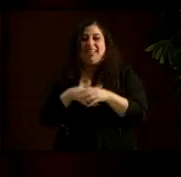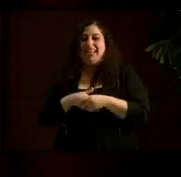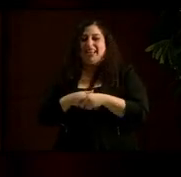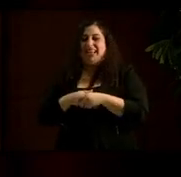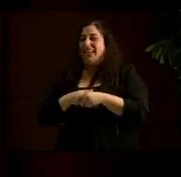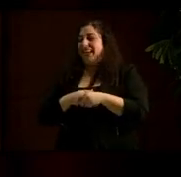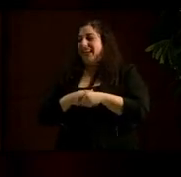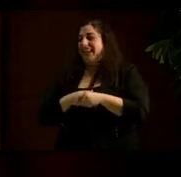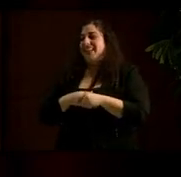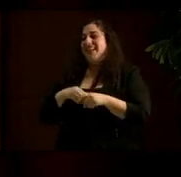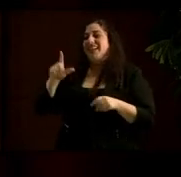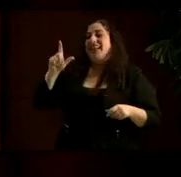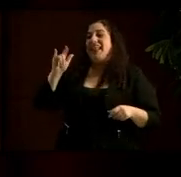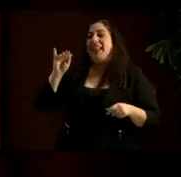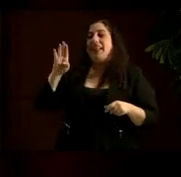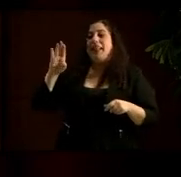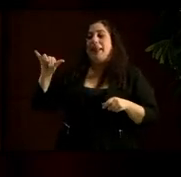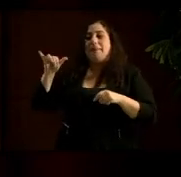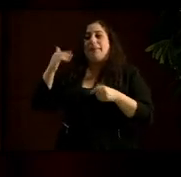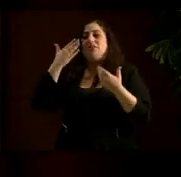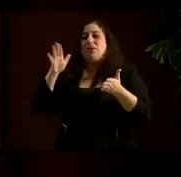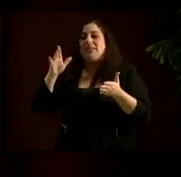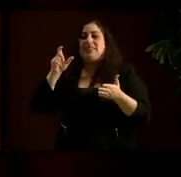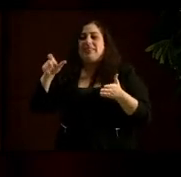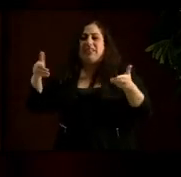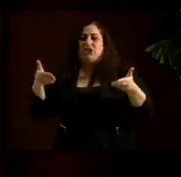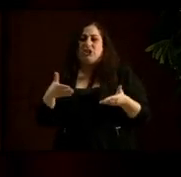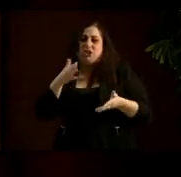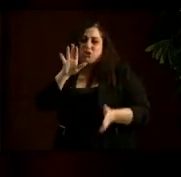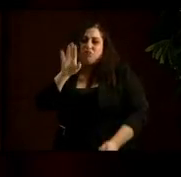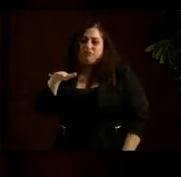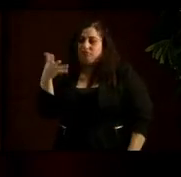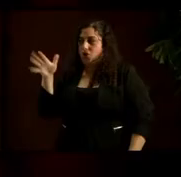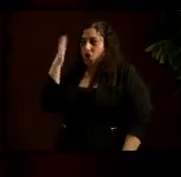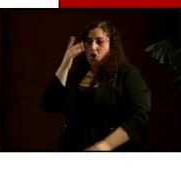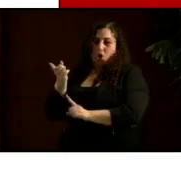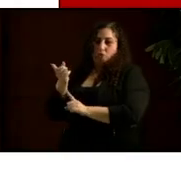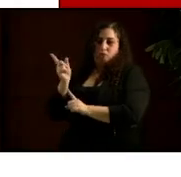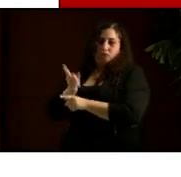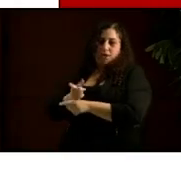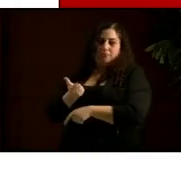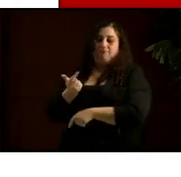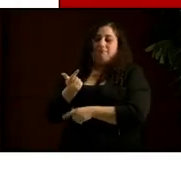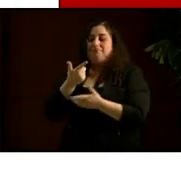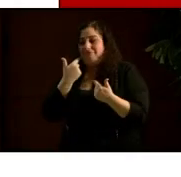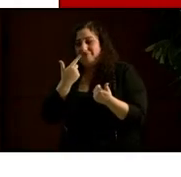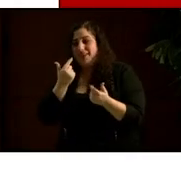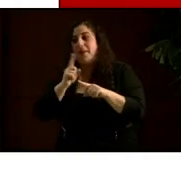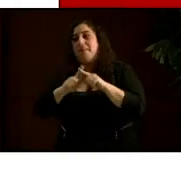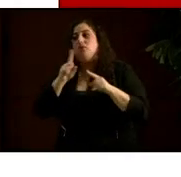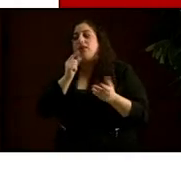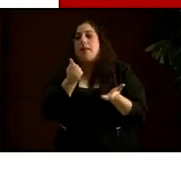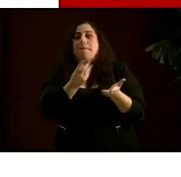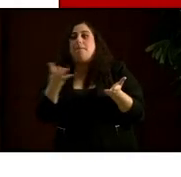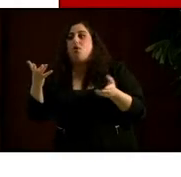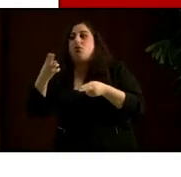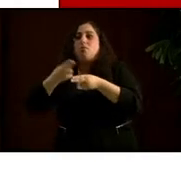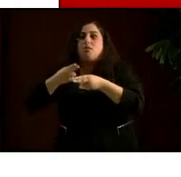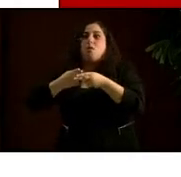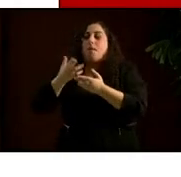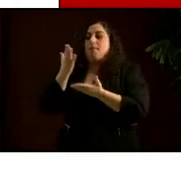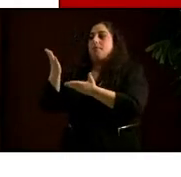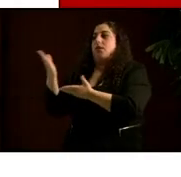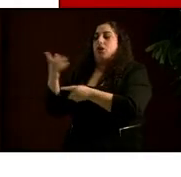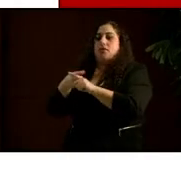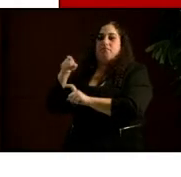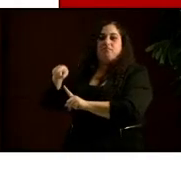Libby barely needs an introduction, but I will introduce her regardless. She received multiple nominations from colleagues across campus, and